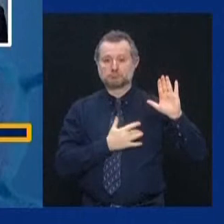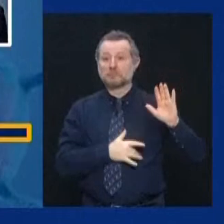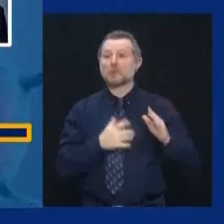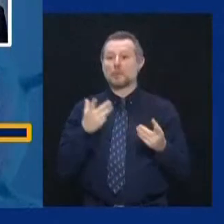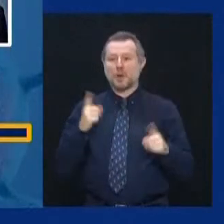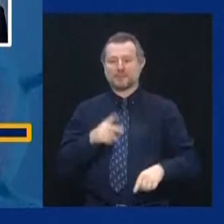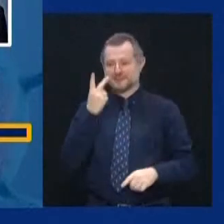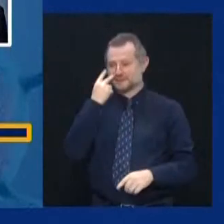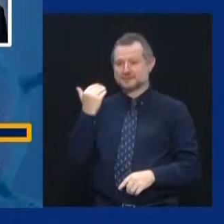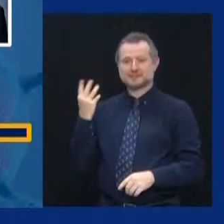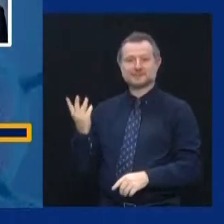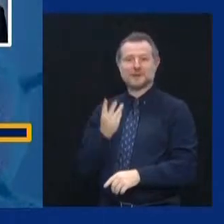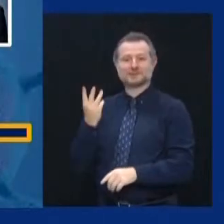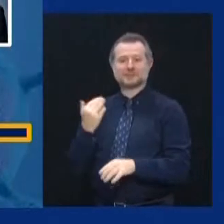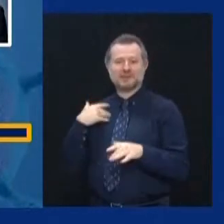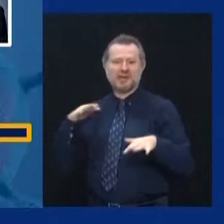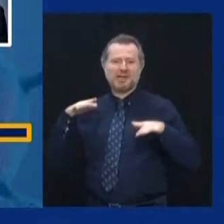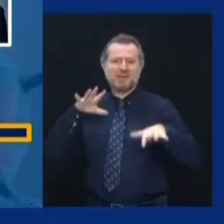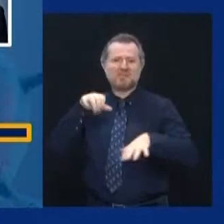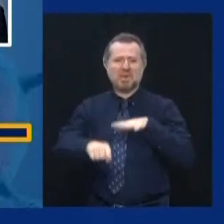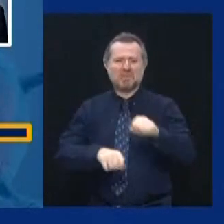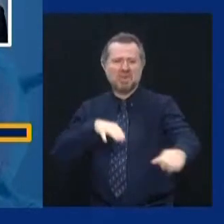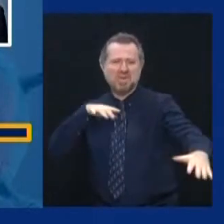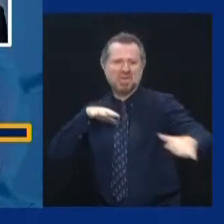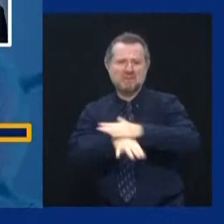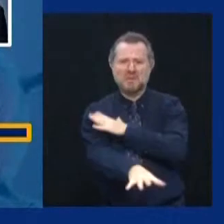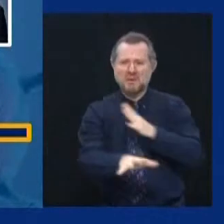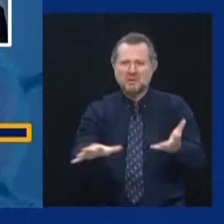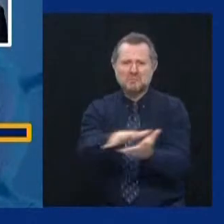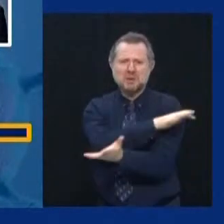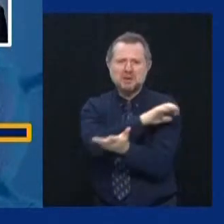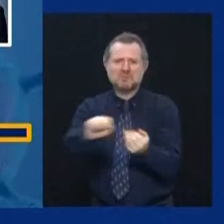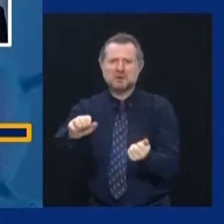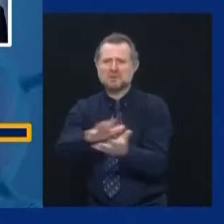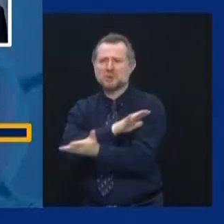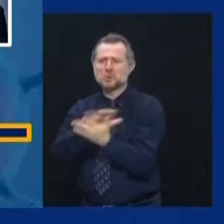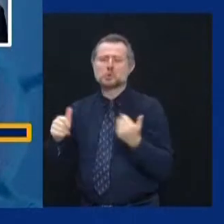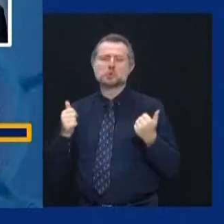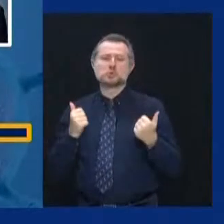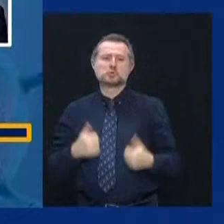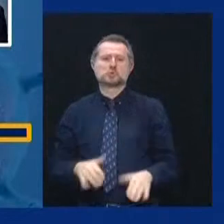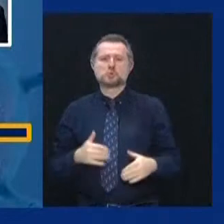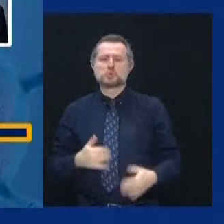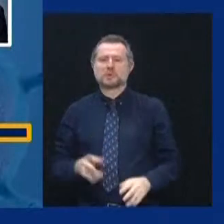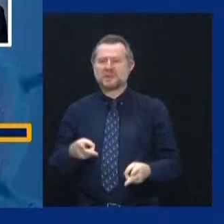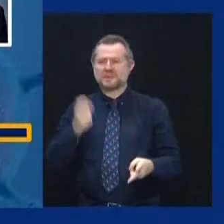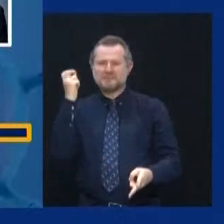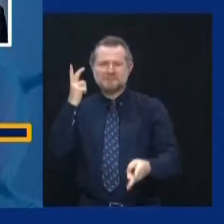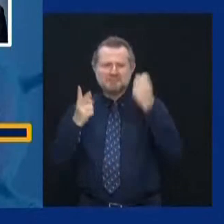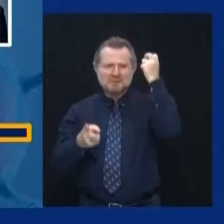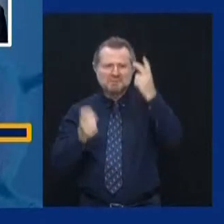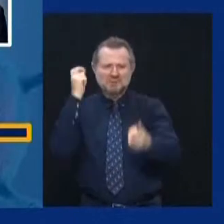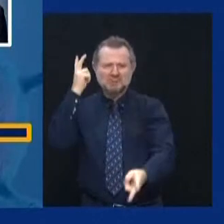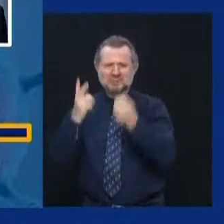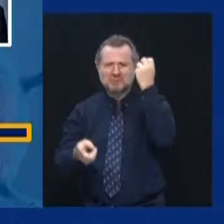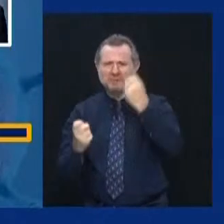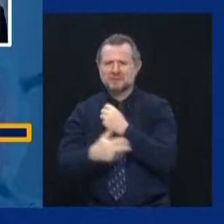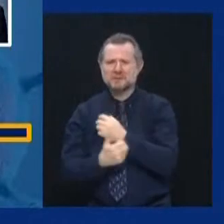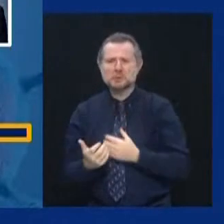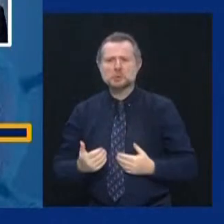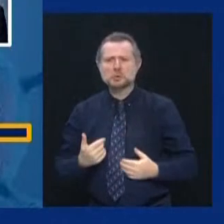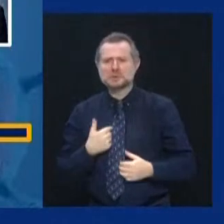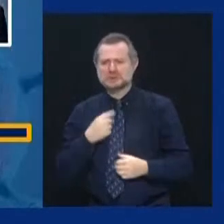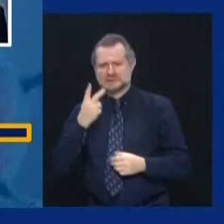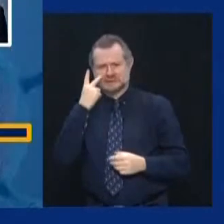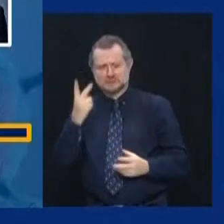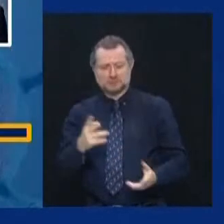the hatred. You saw the vandalism. You saw the theft. You saw the breakdown of